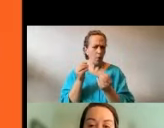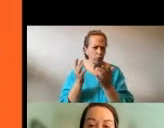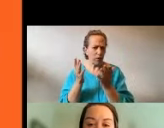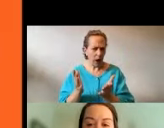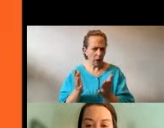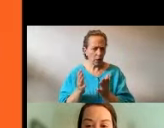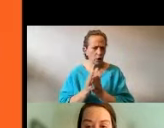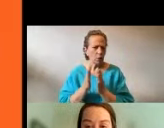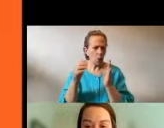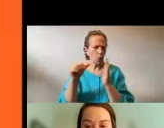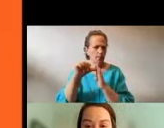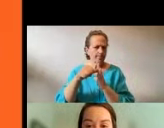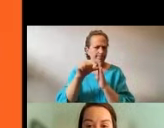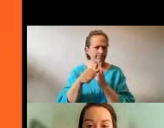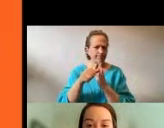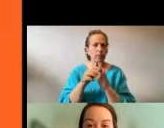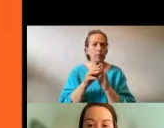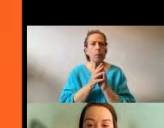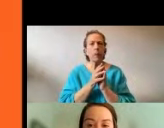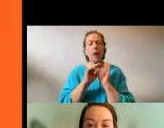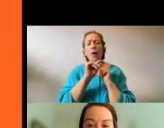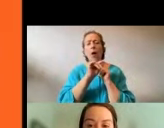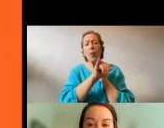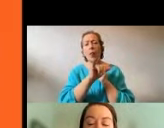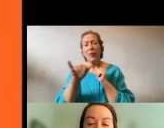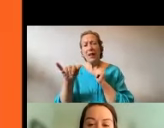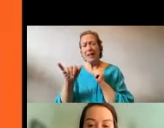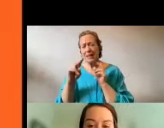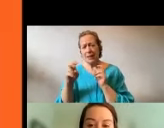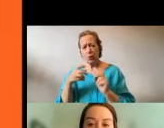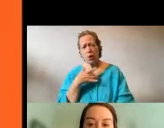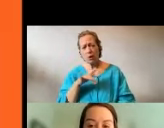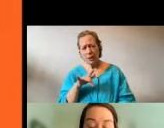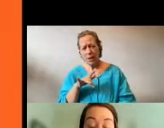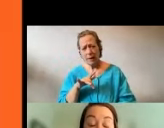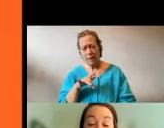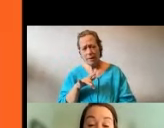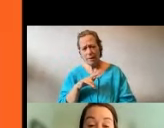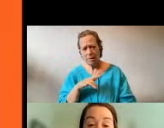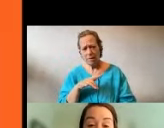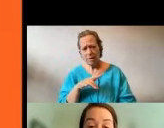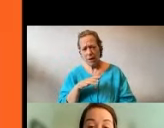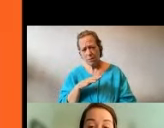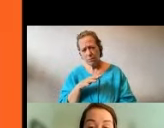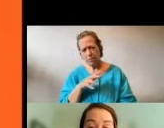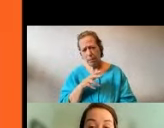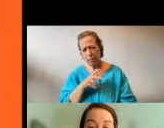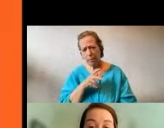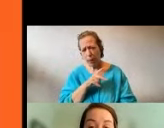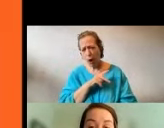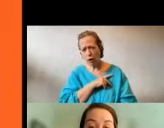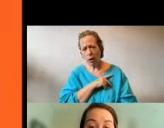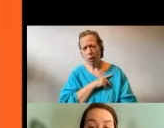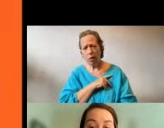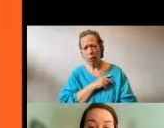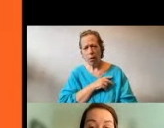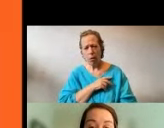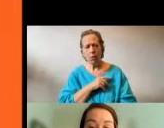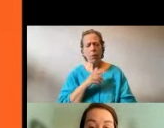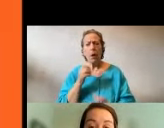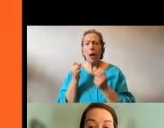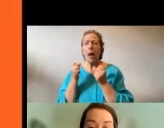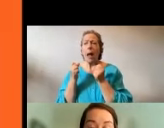and that these issues are very sensitive and personal to families. And I think many providers feel like they have very